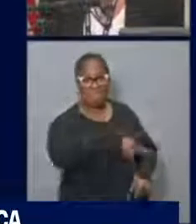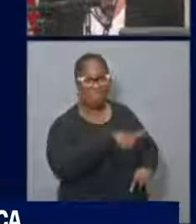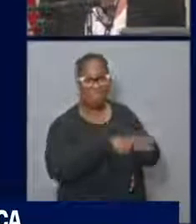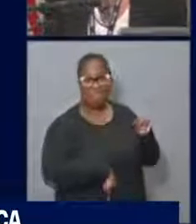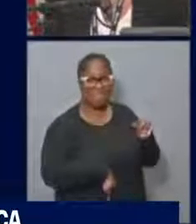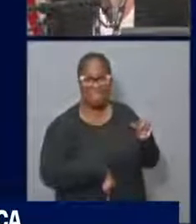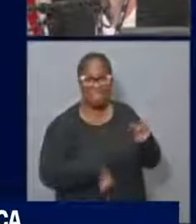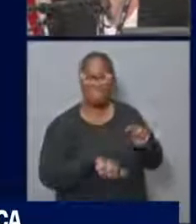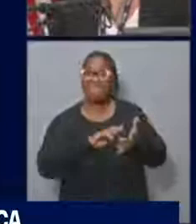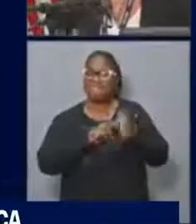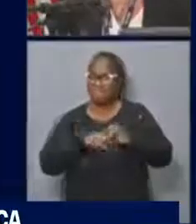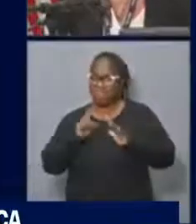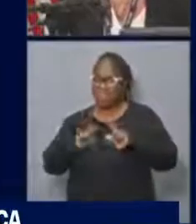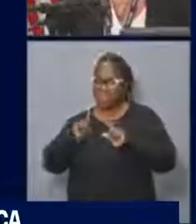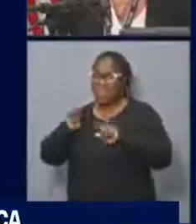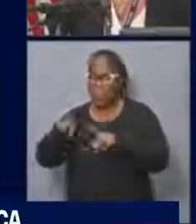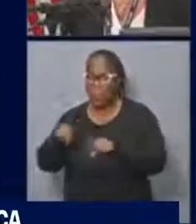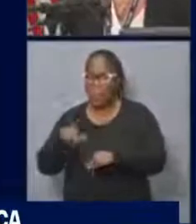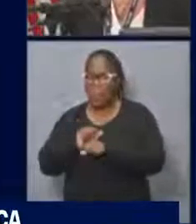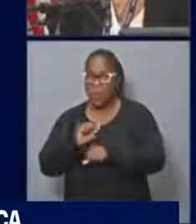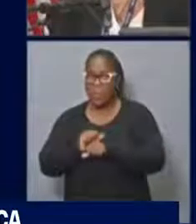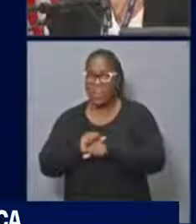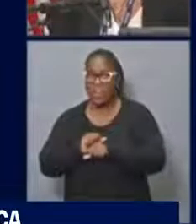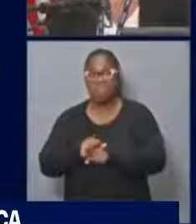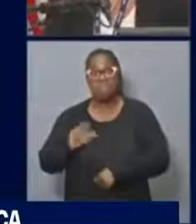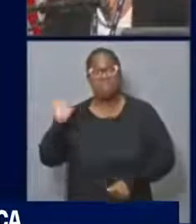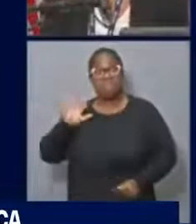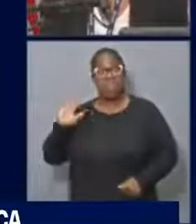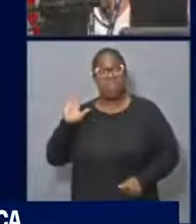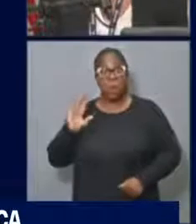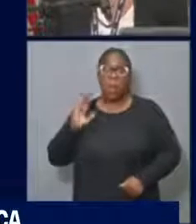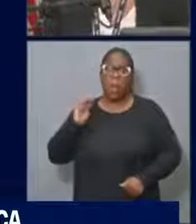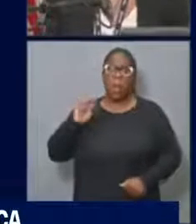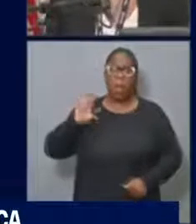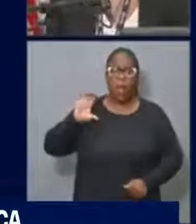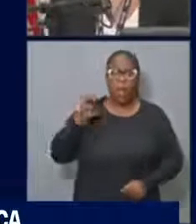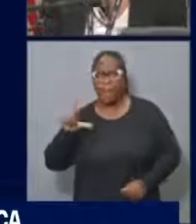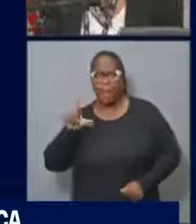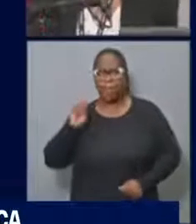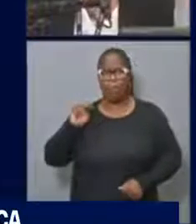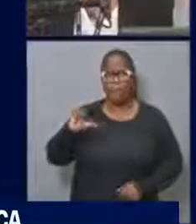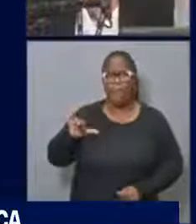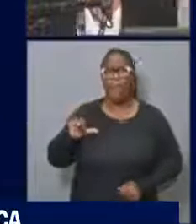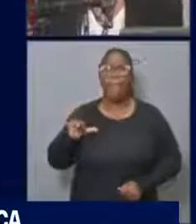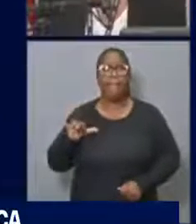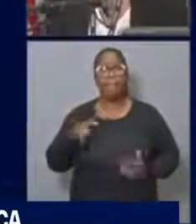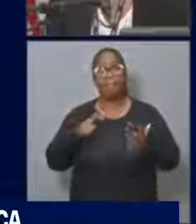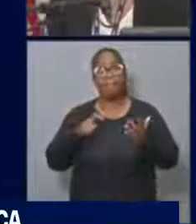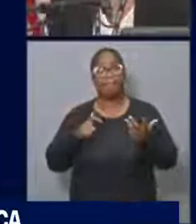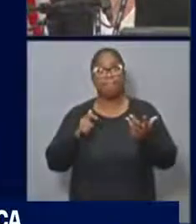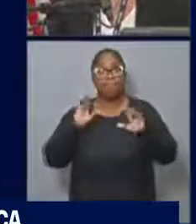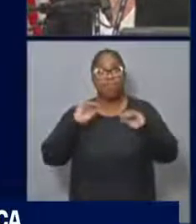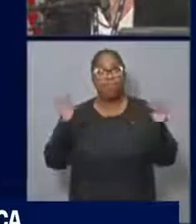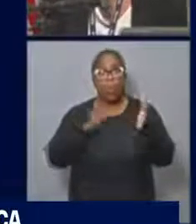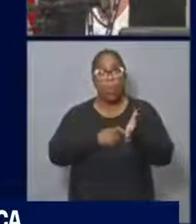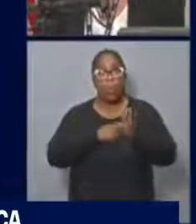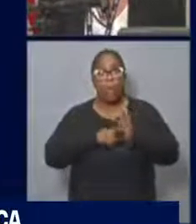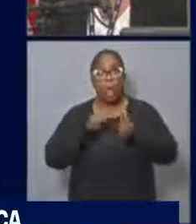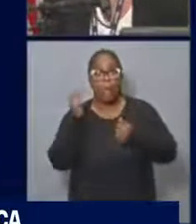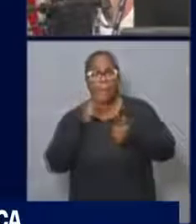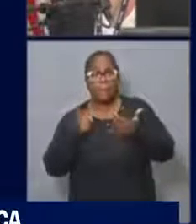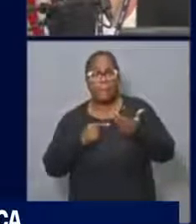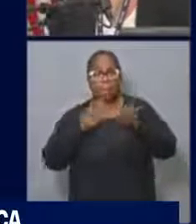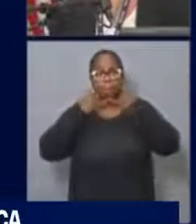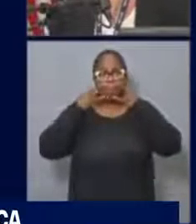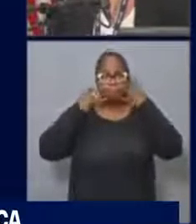no requirements for anybody to wear a mask or a face covering, and there were no requirements for physical distancing. And also in